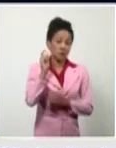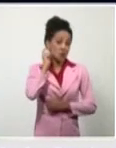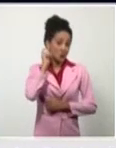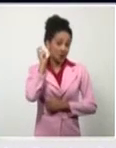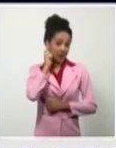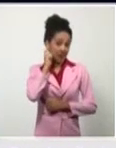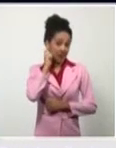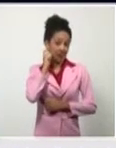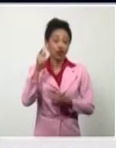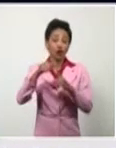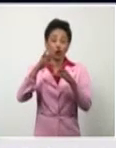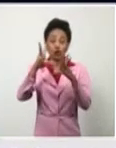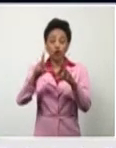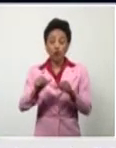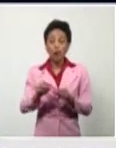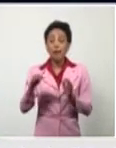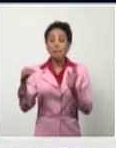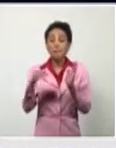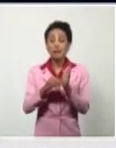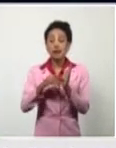for a cumulative total of